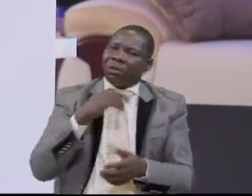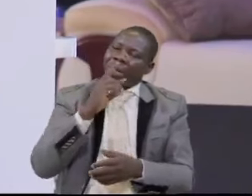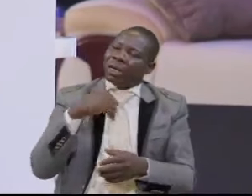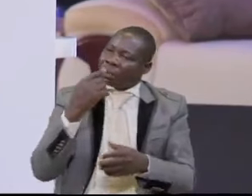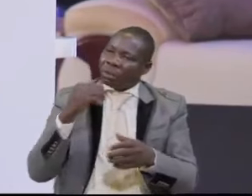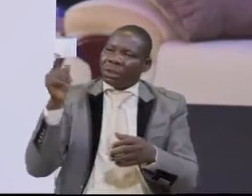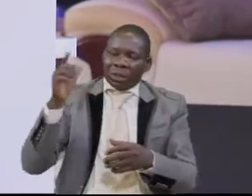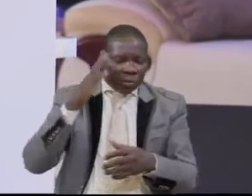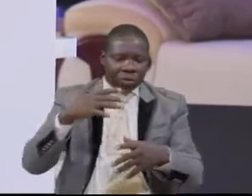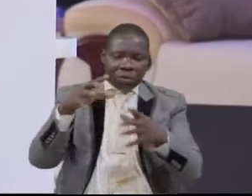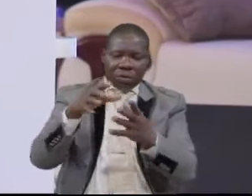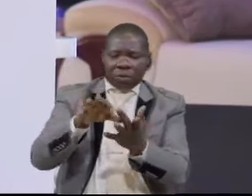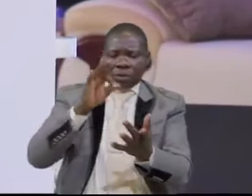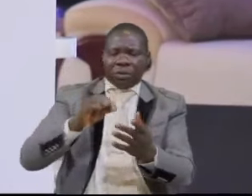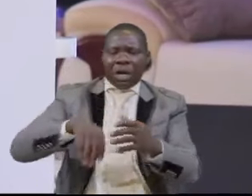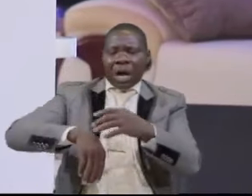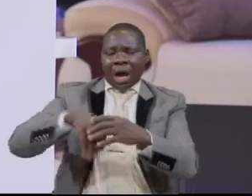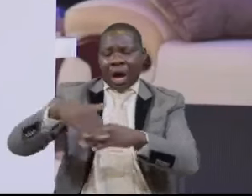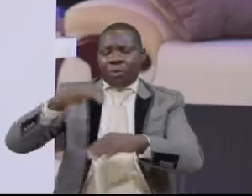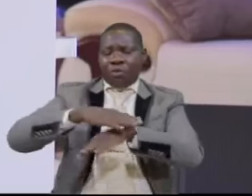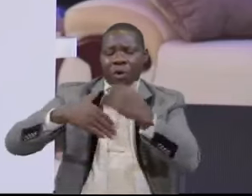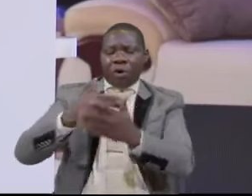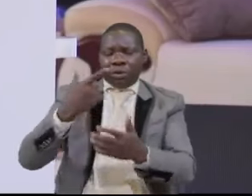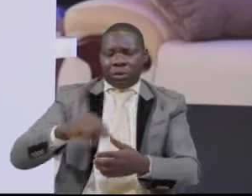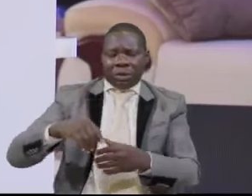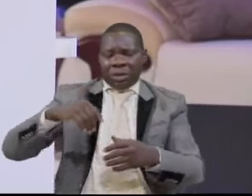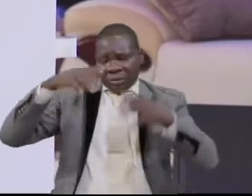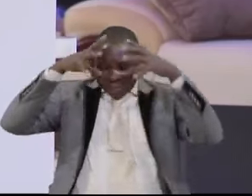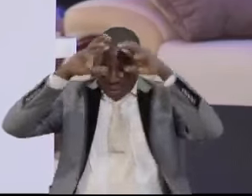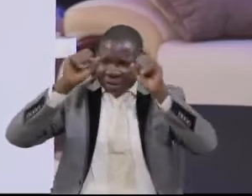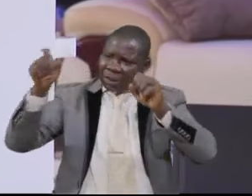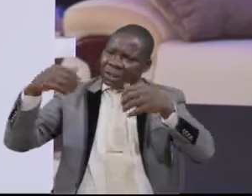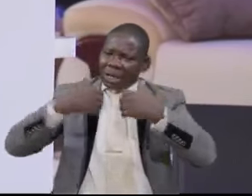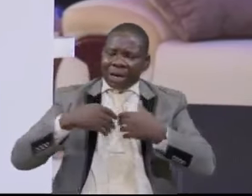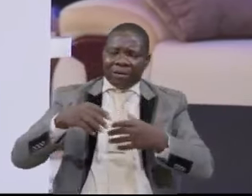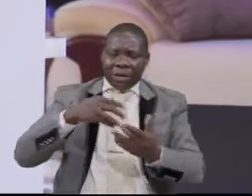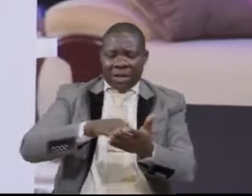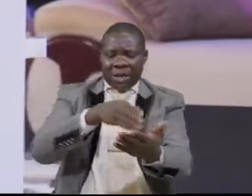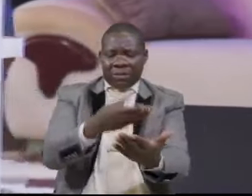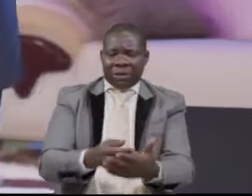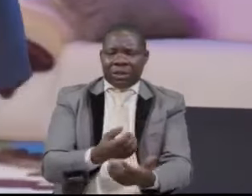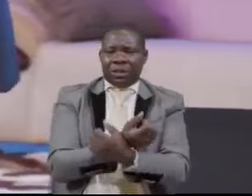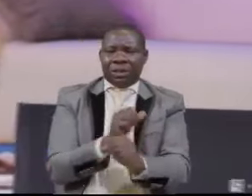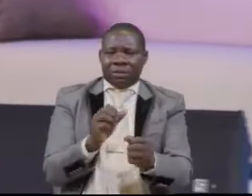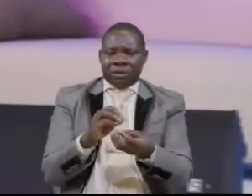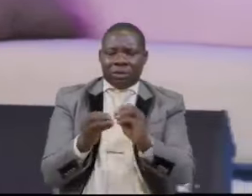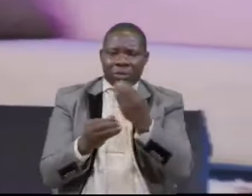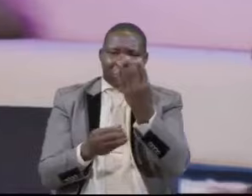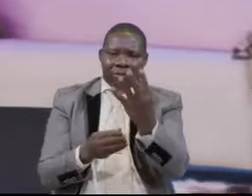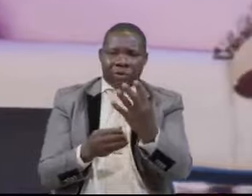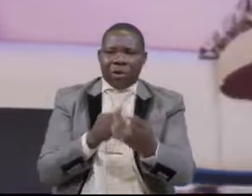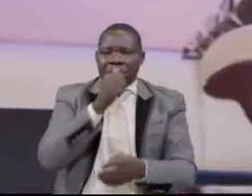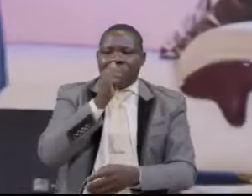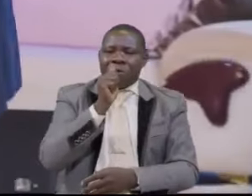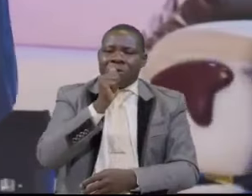the people. He had evident salvation. Number four, enduring courage. That man